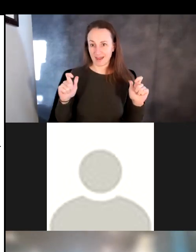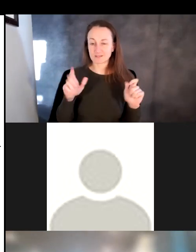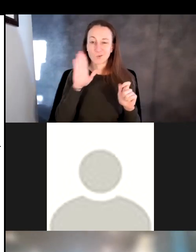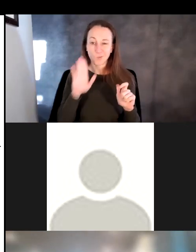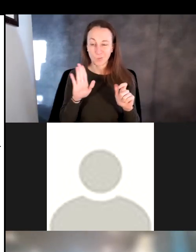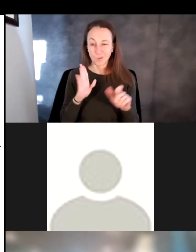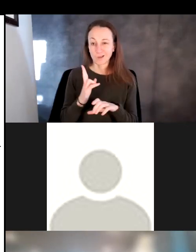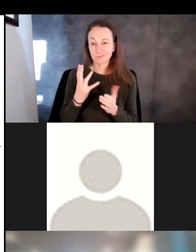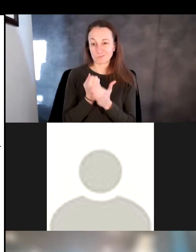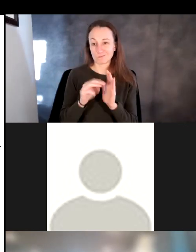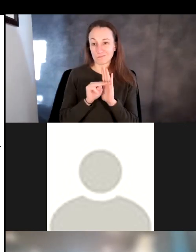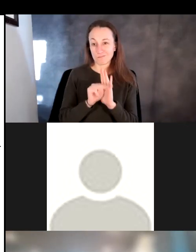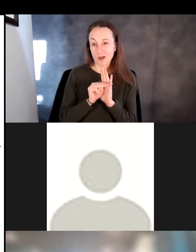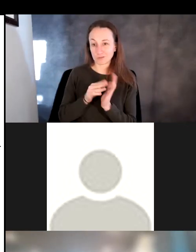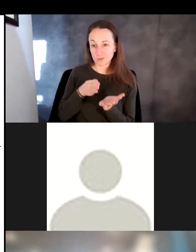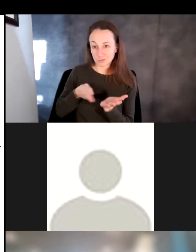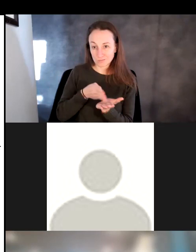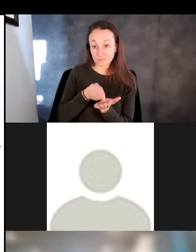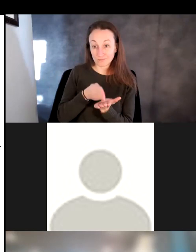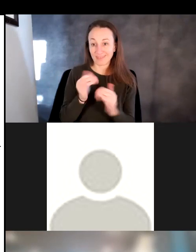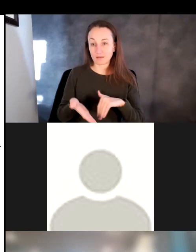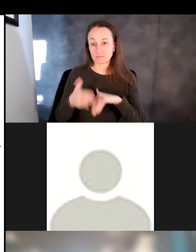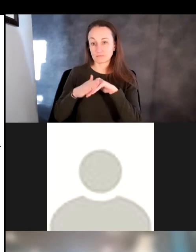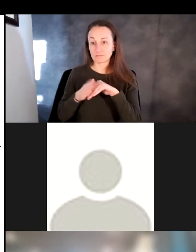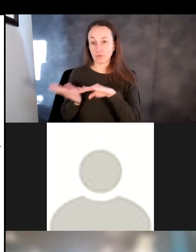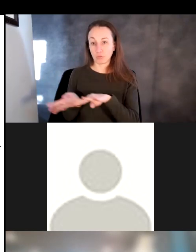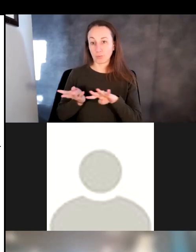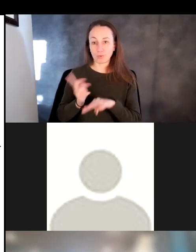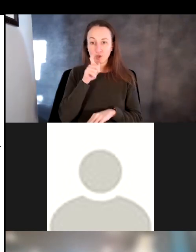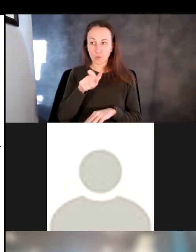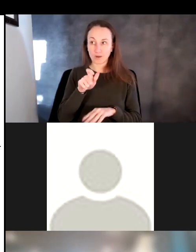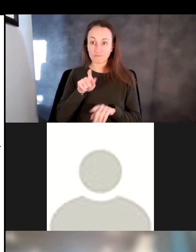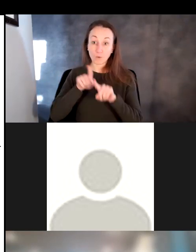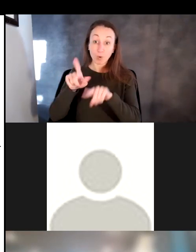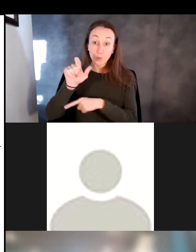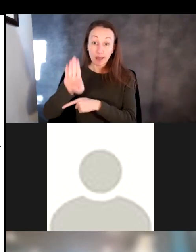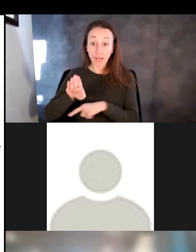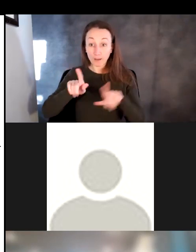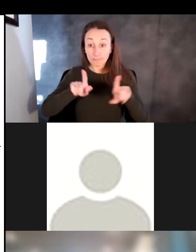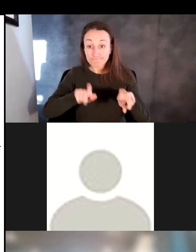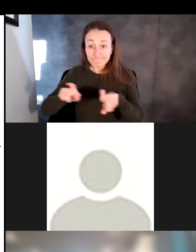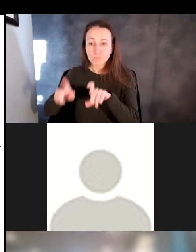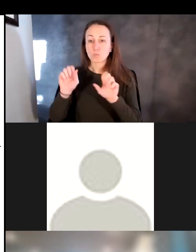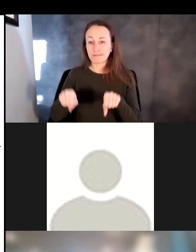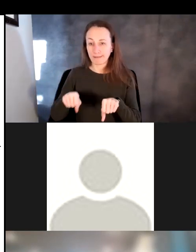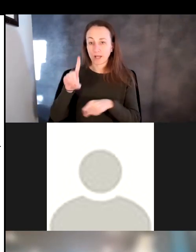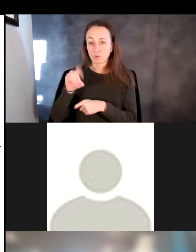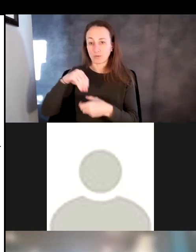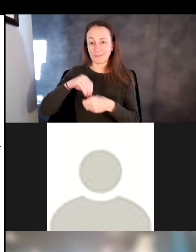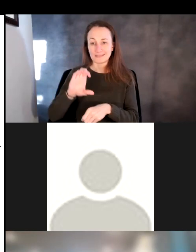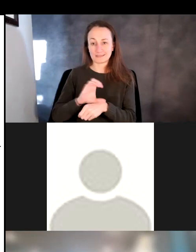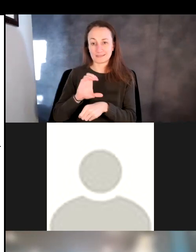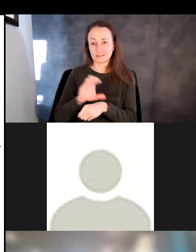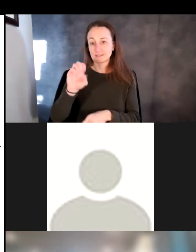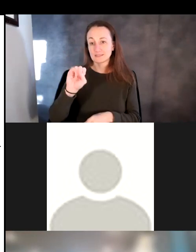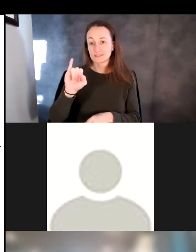navigate. It really increases our throughput. We don't need to go into the lab and screen for things. We can just do things in silico.